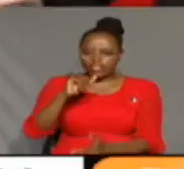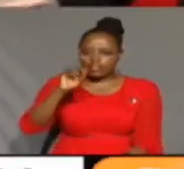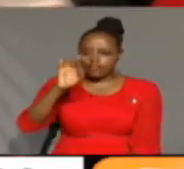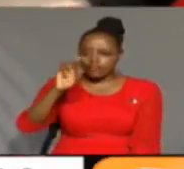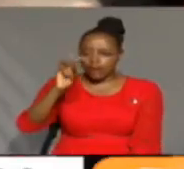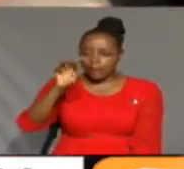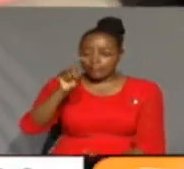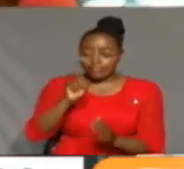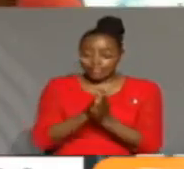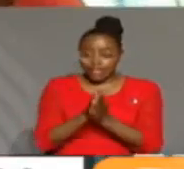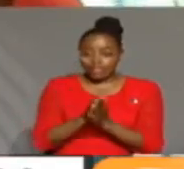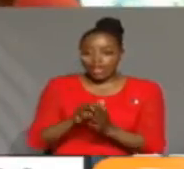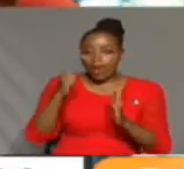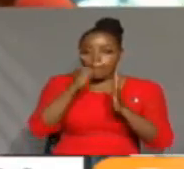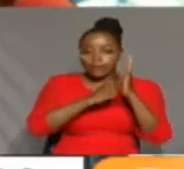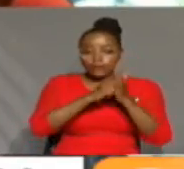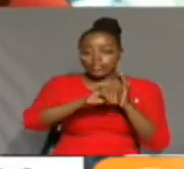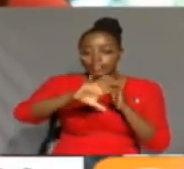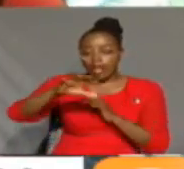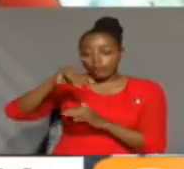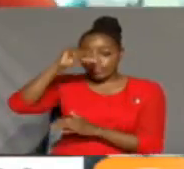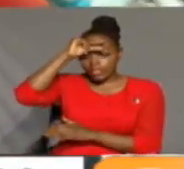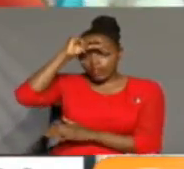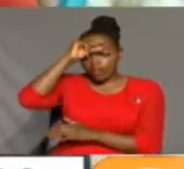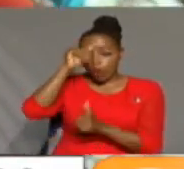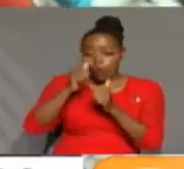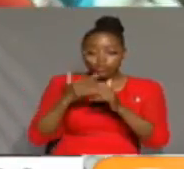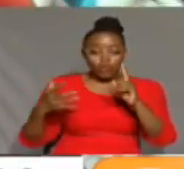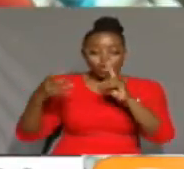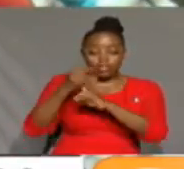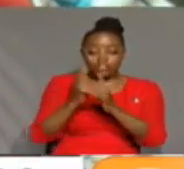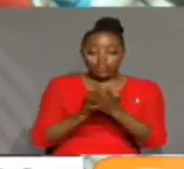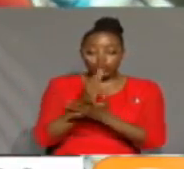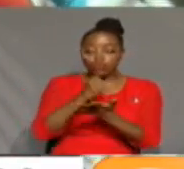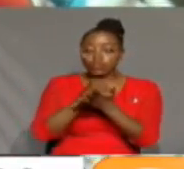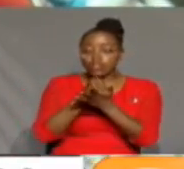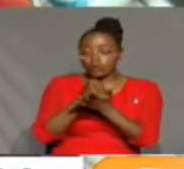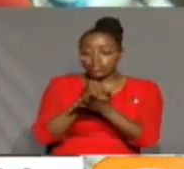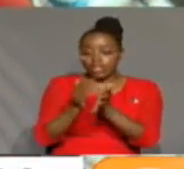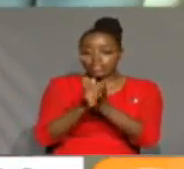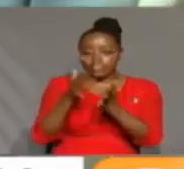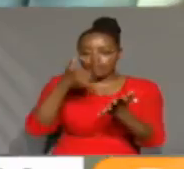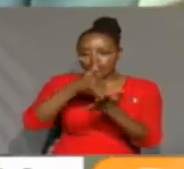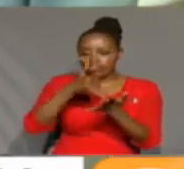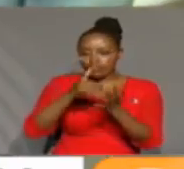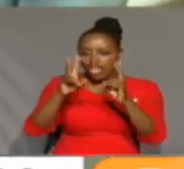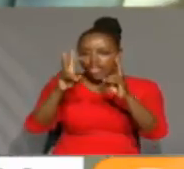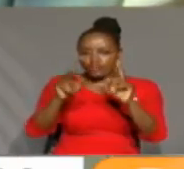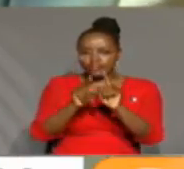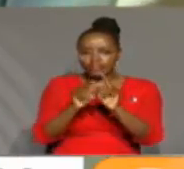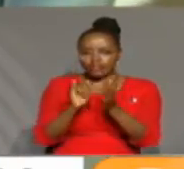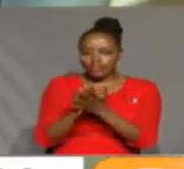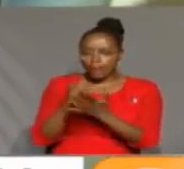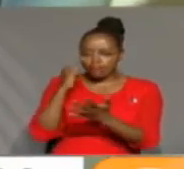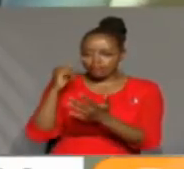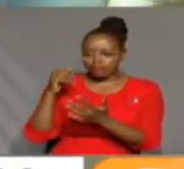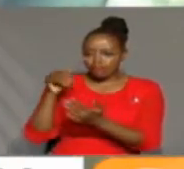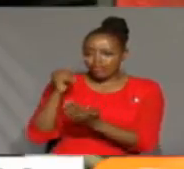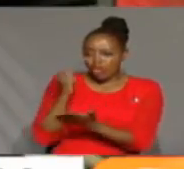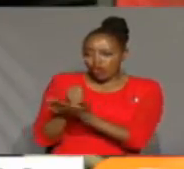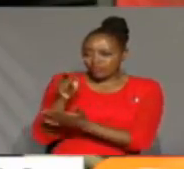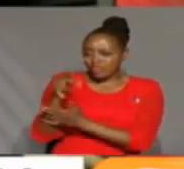financial statements of the Makueni County government that were not captured by the Auditor General was among issues that put the Office of the Auditor on the